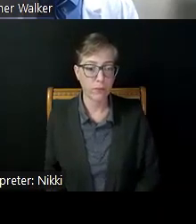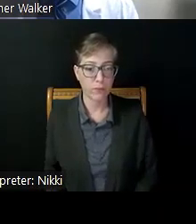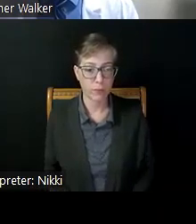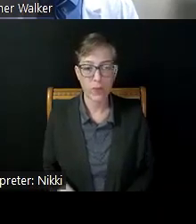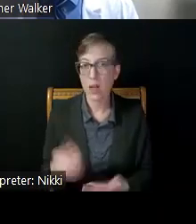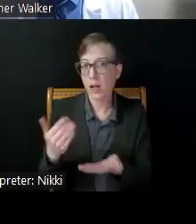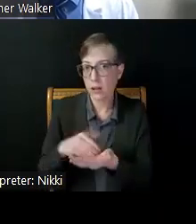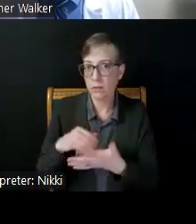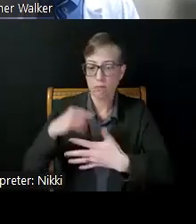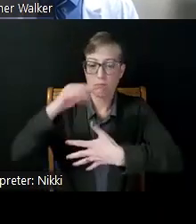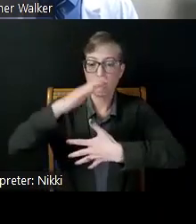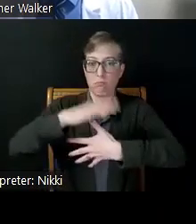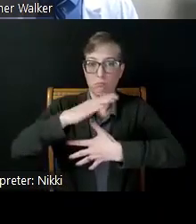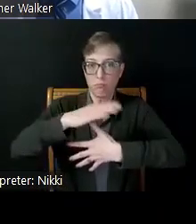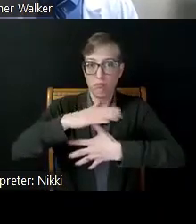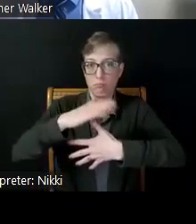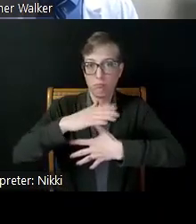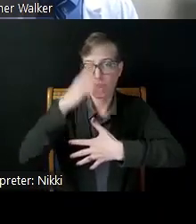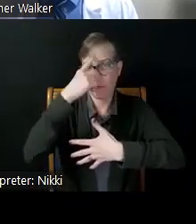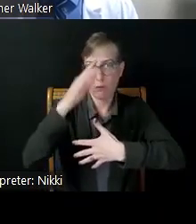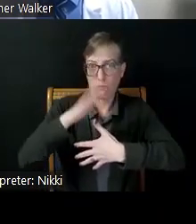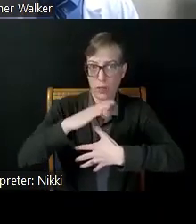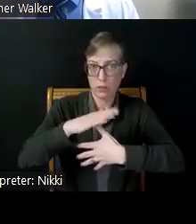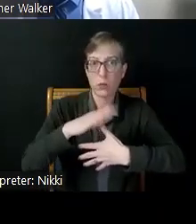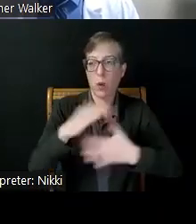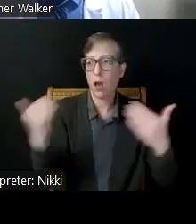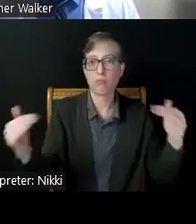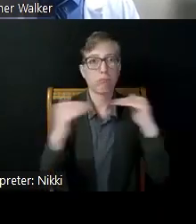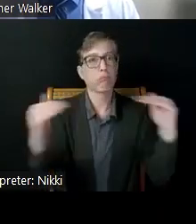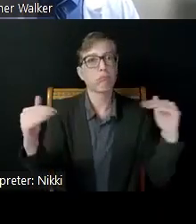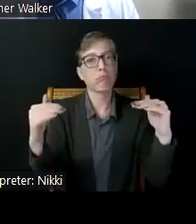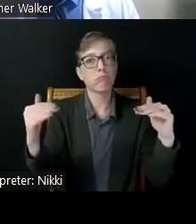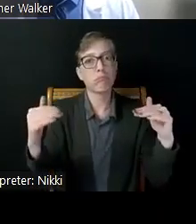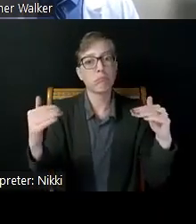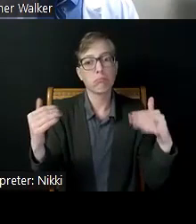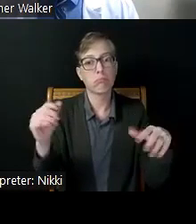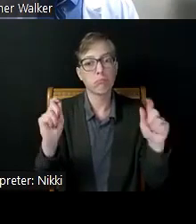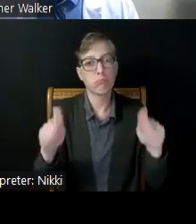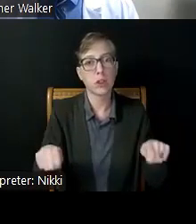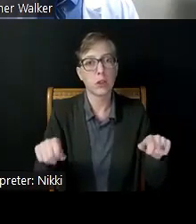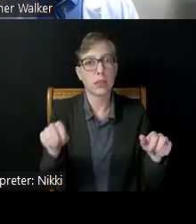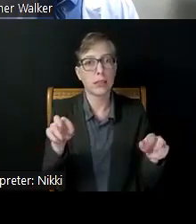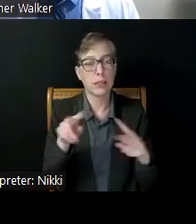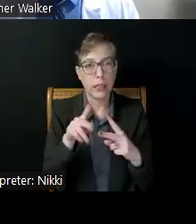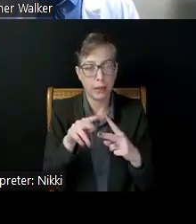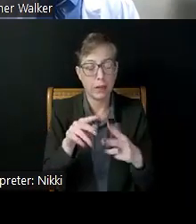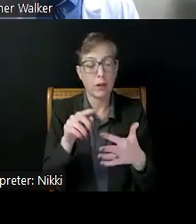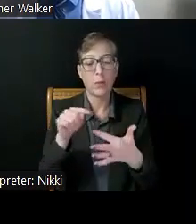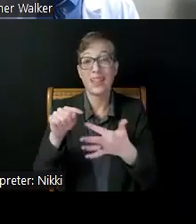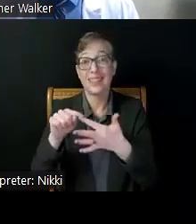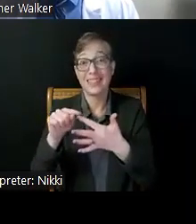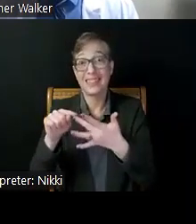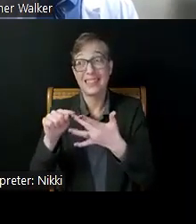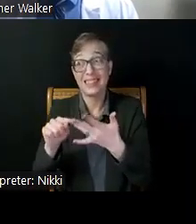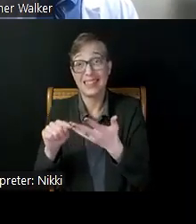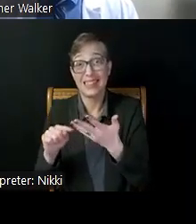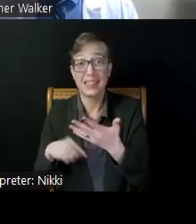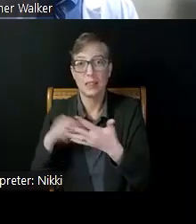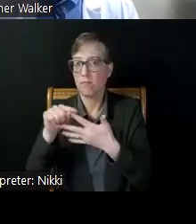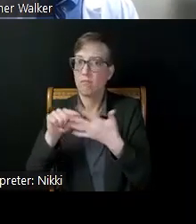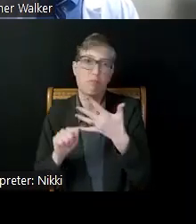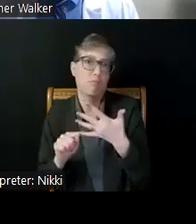almost interchangeable, according to this data. But for polyps, precancerous